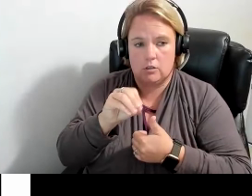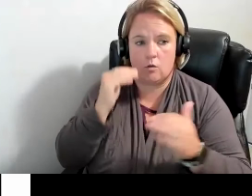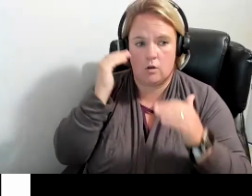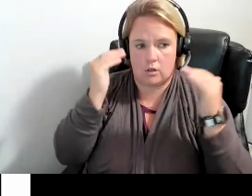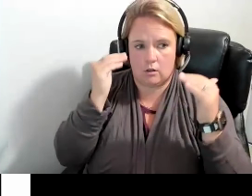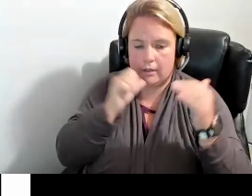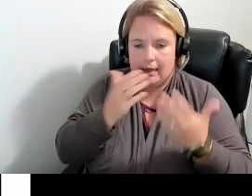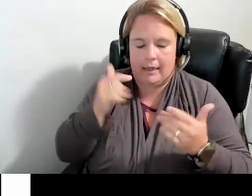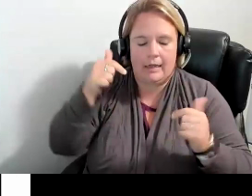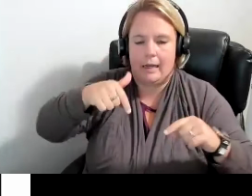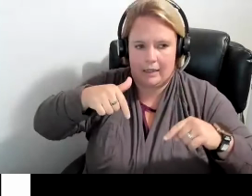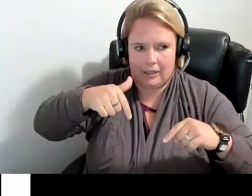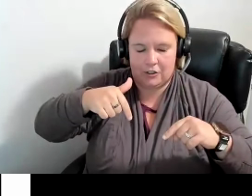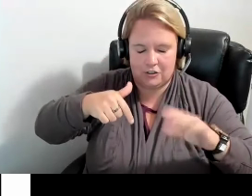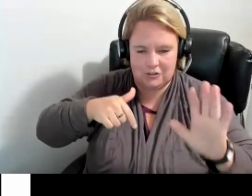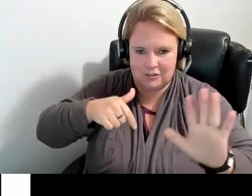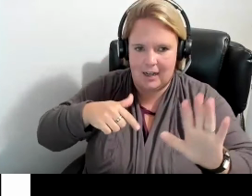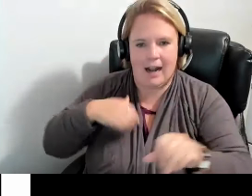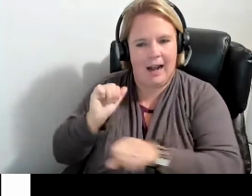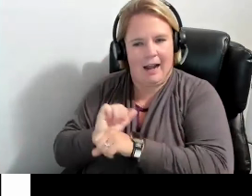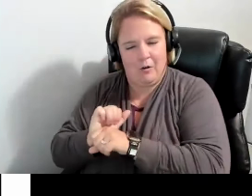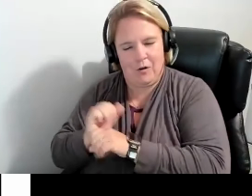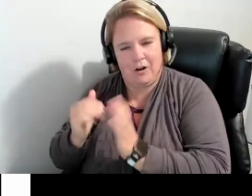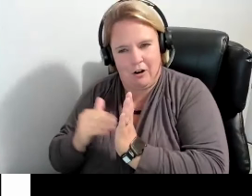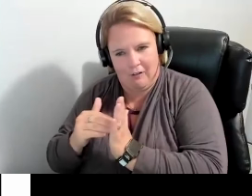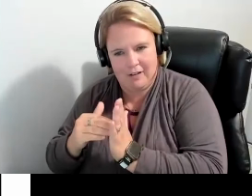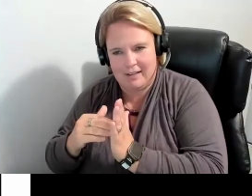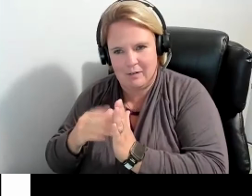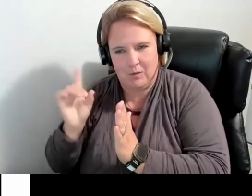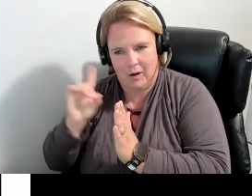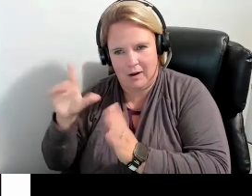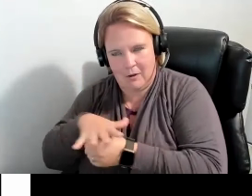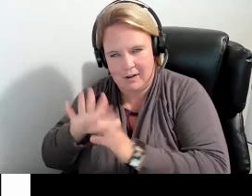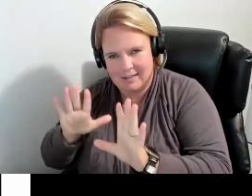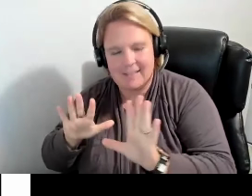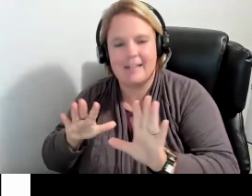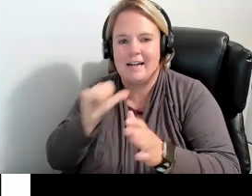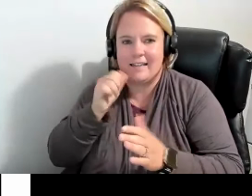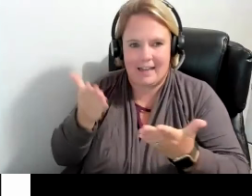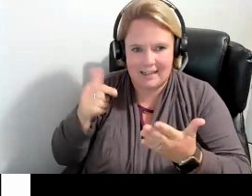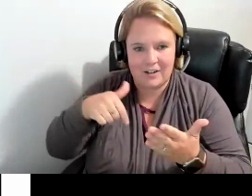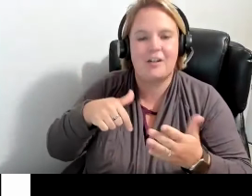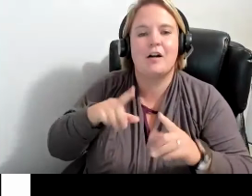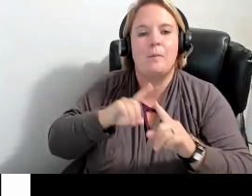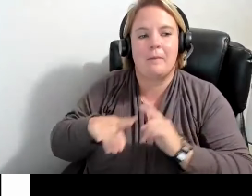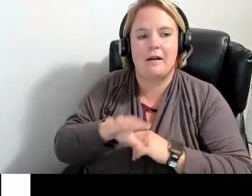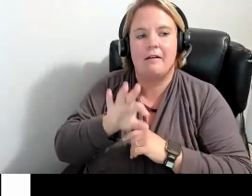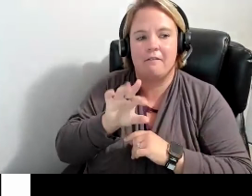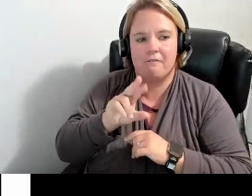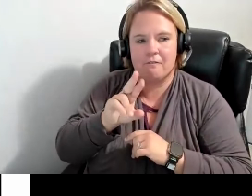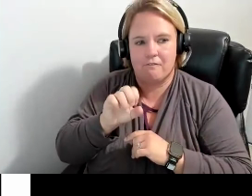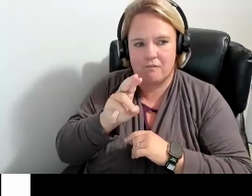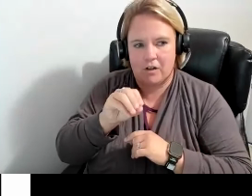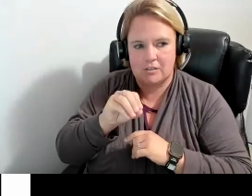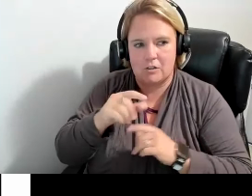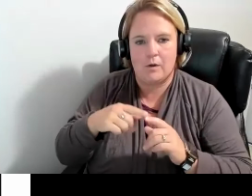not here at Fresno Adult. I work a lot at Fresno Adult, so sometimes I forget where I am. But Fresno Adult School, we offer